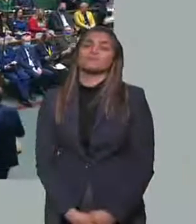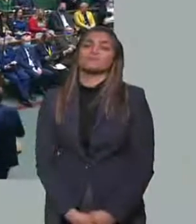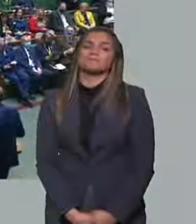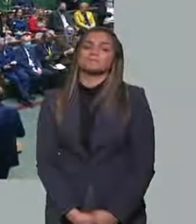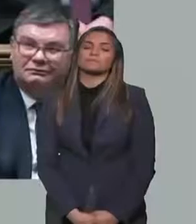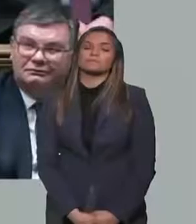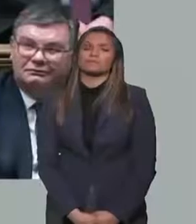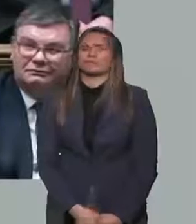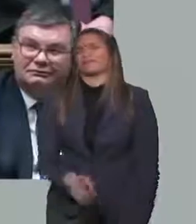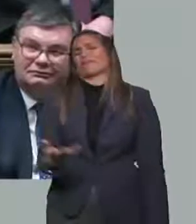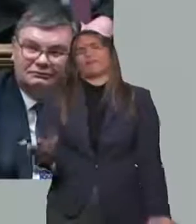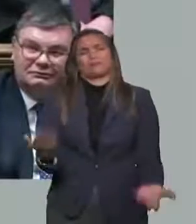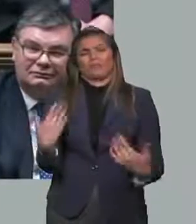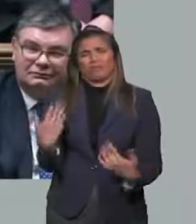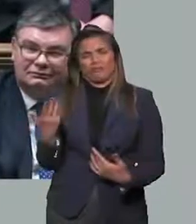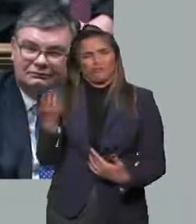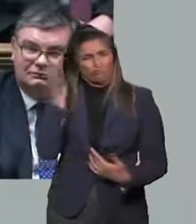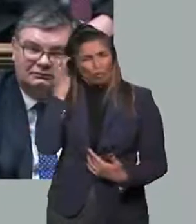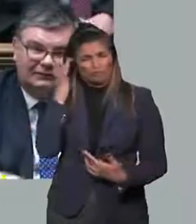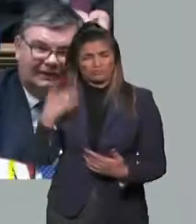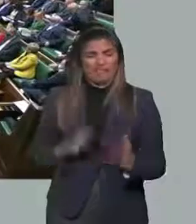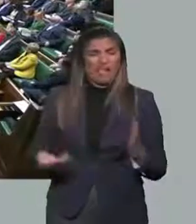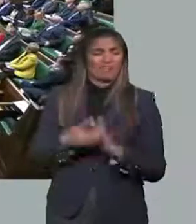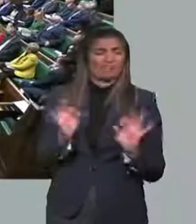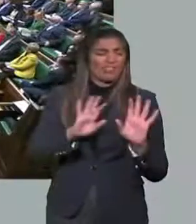He's talking total nonsense. I don't have anything to add to what I've already said.